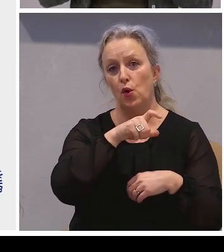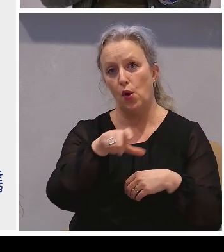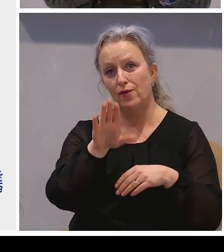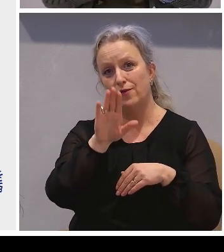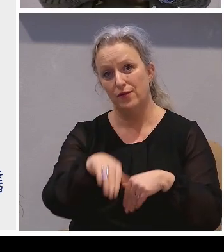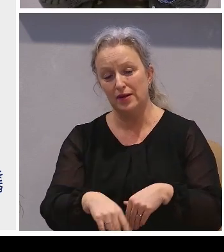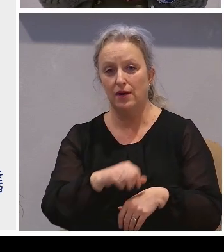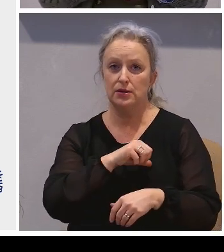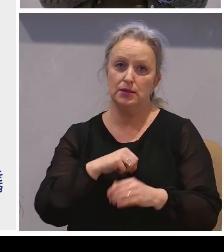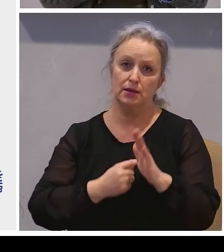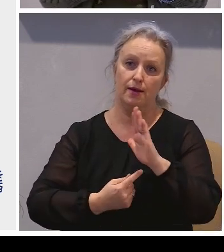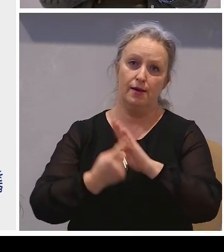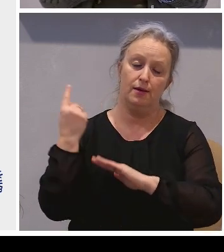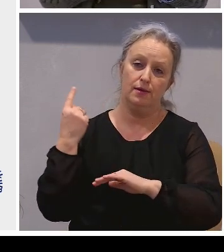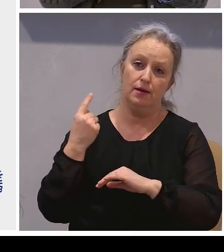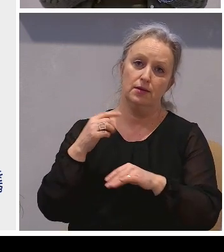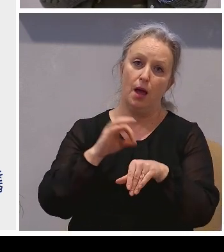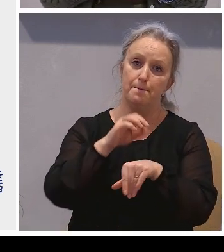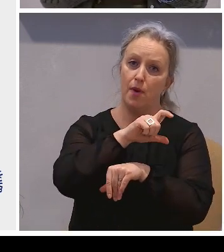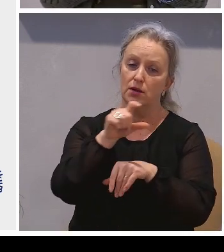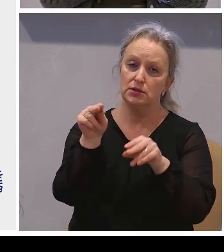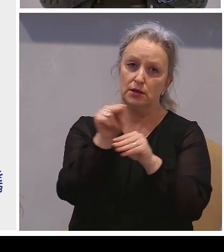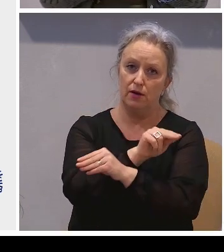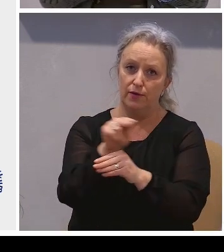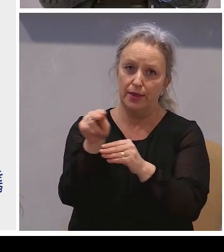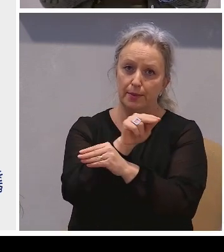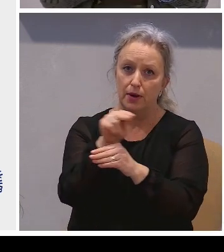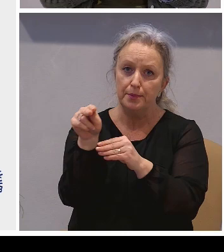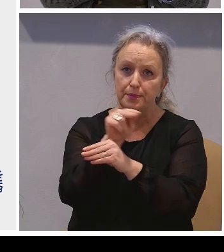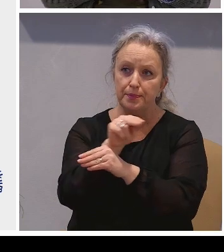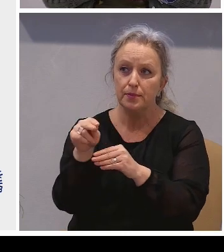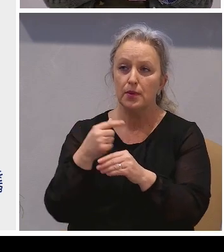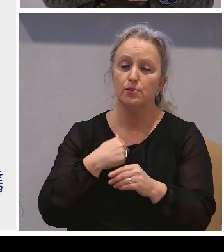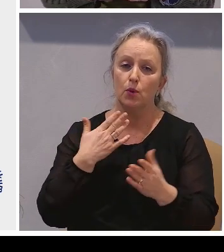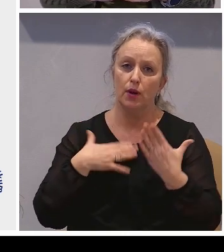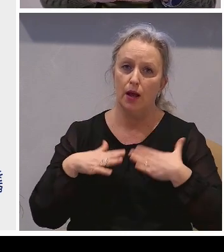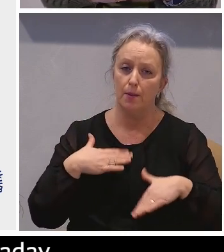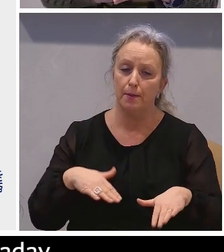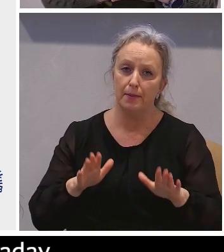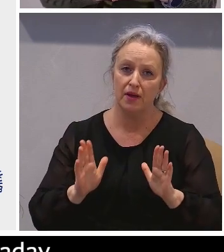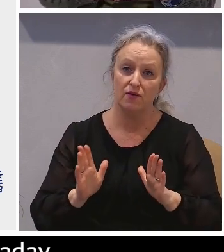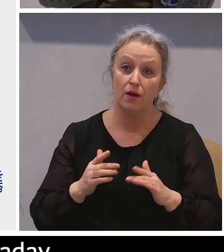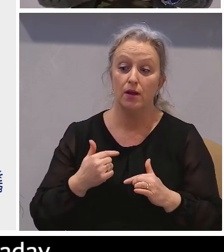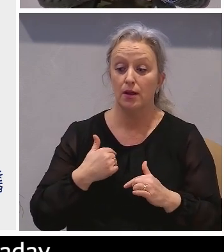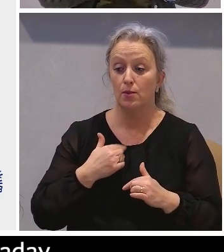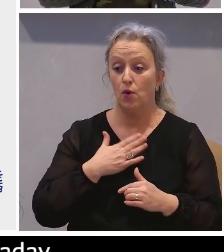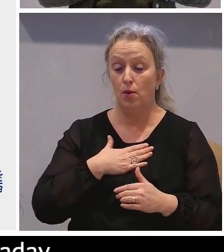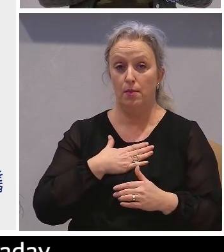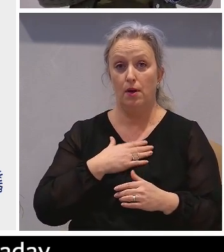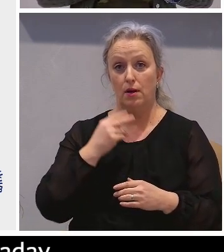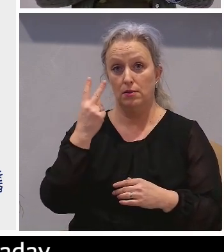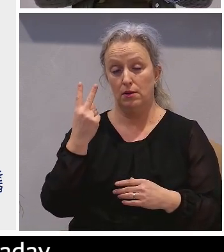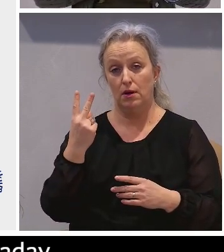And since 2022, adult neurologists gained the ability to start treating